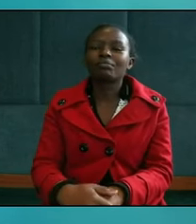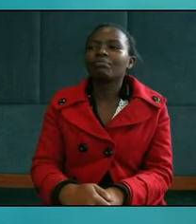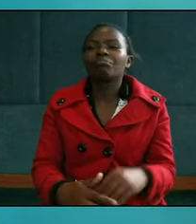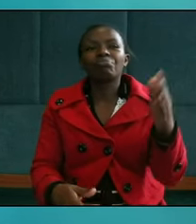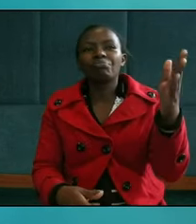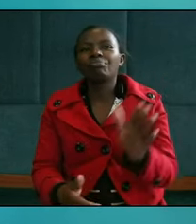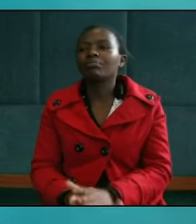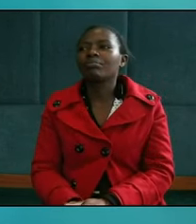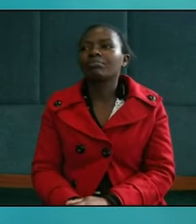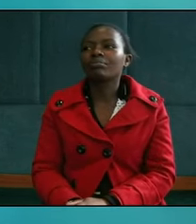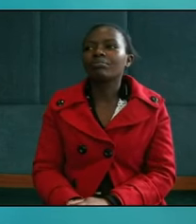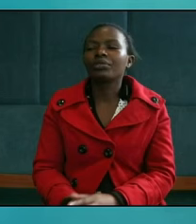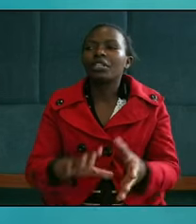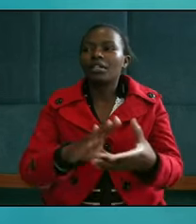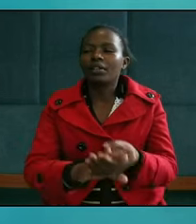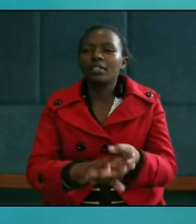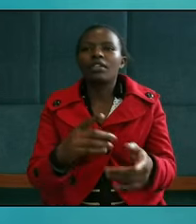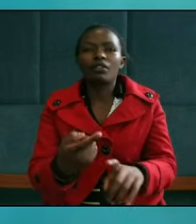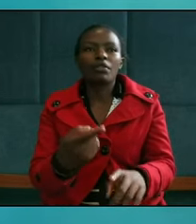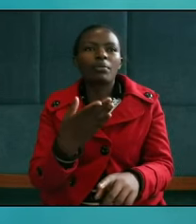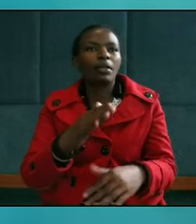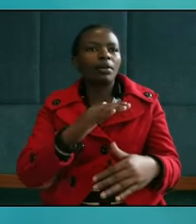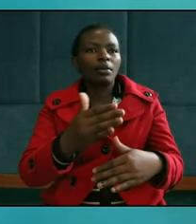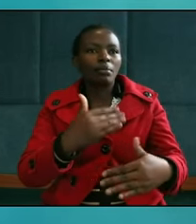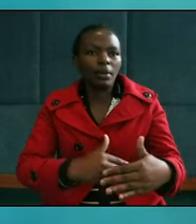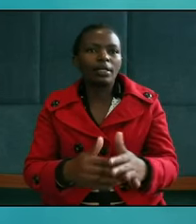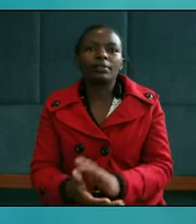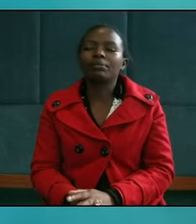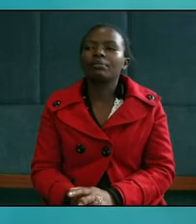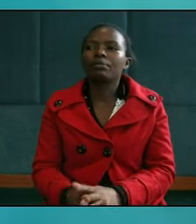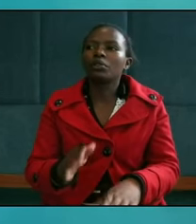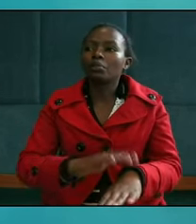He is saluted from the back. Wave back too.